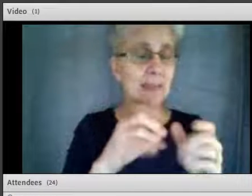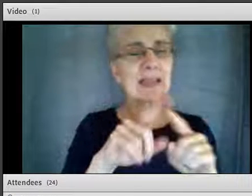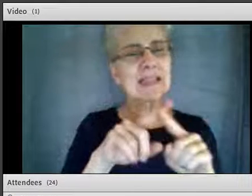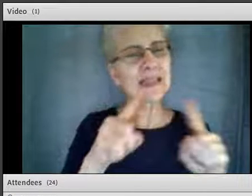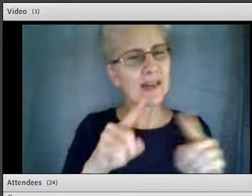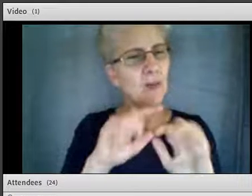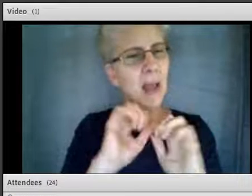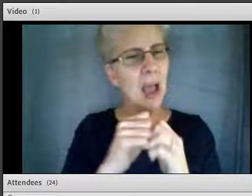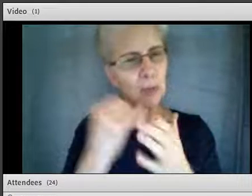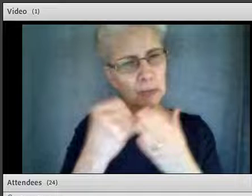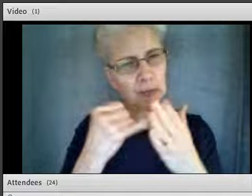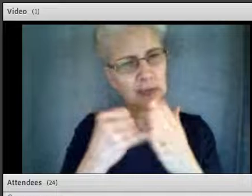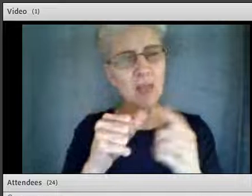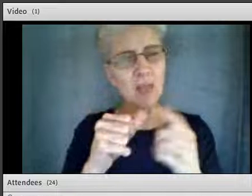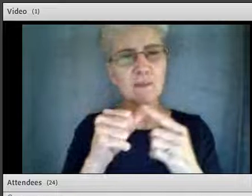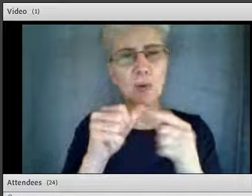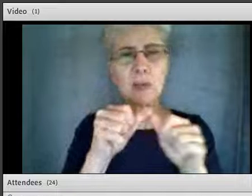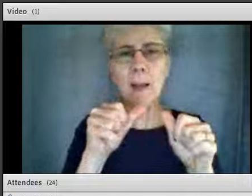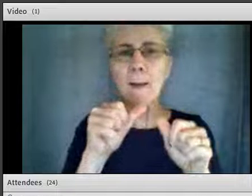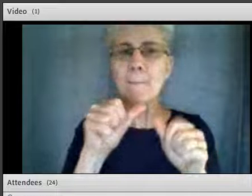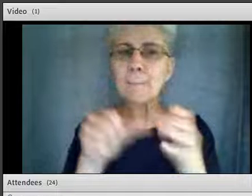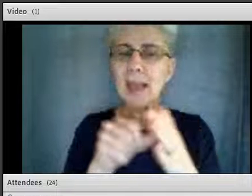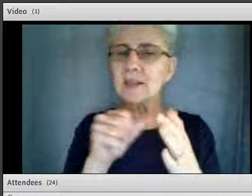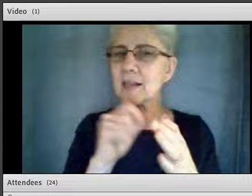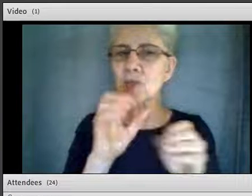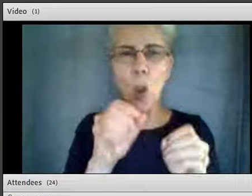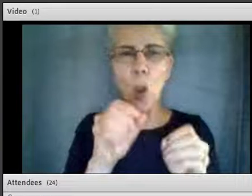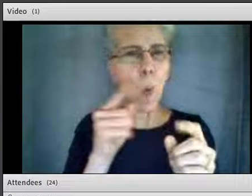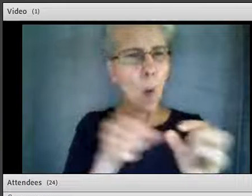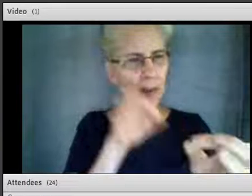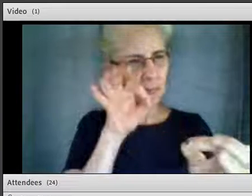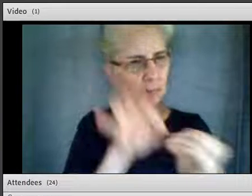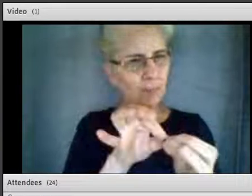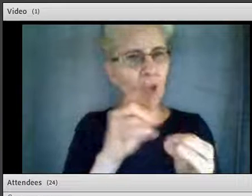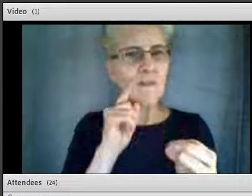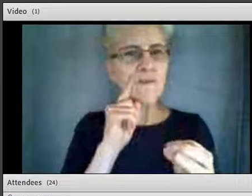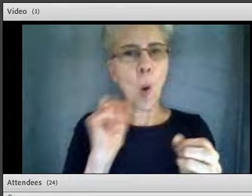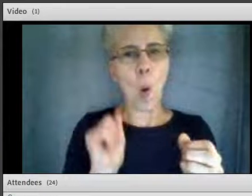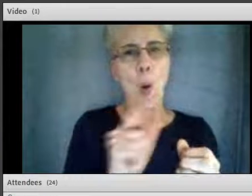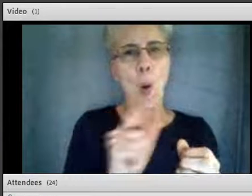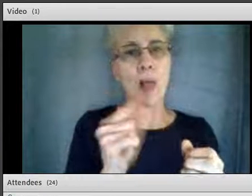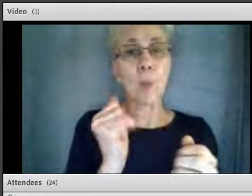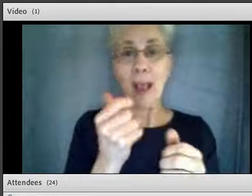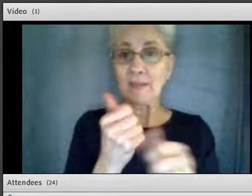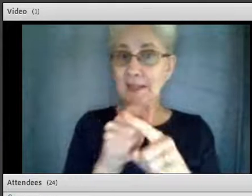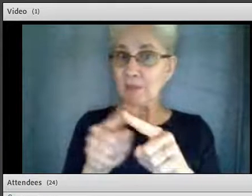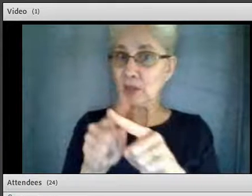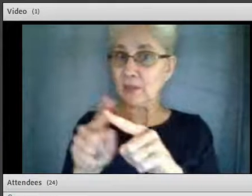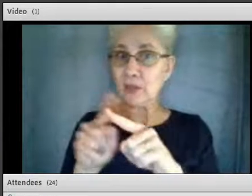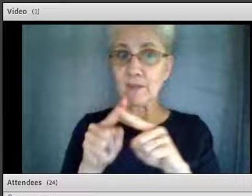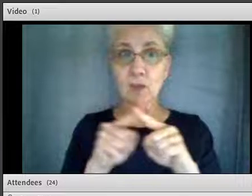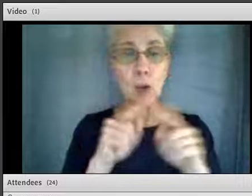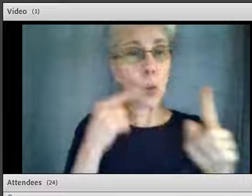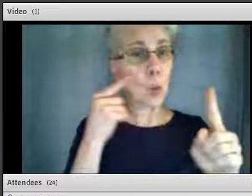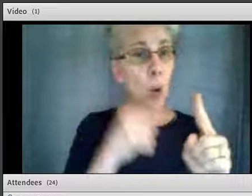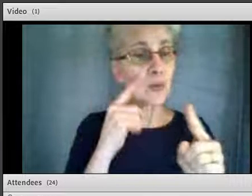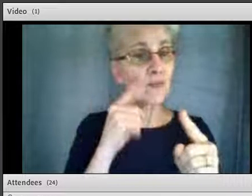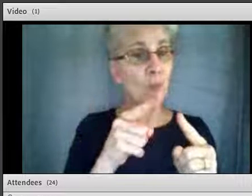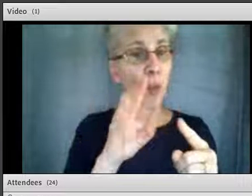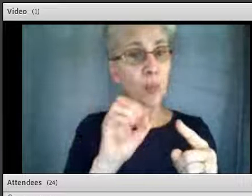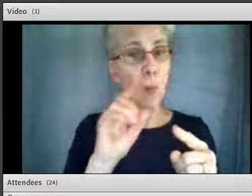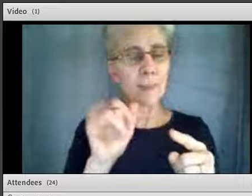no one-size-fits-all for libraries, because we do have different goals with our sites. So as you are sitting down and doing that, you need to kind of,